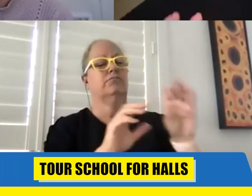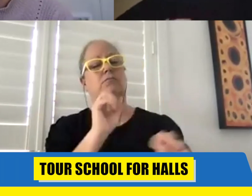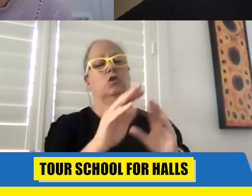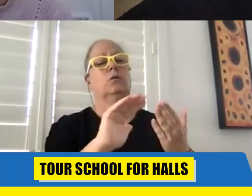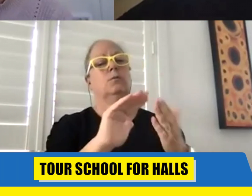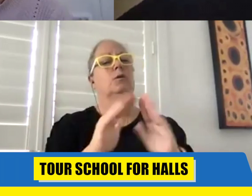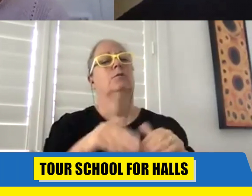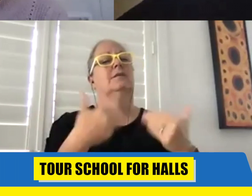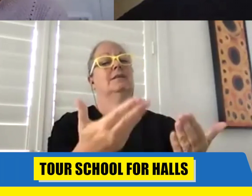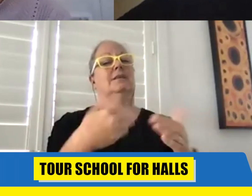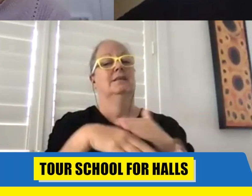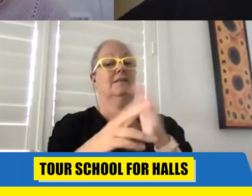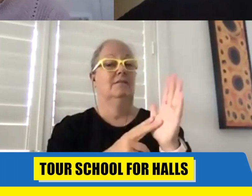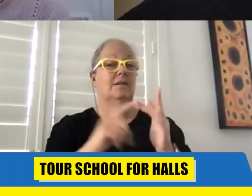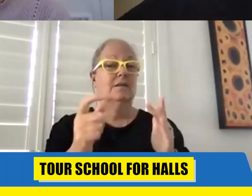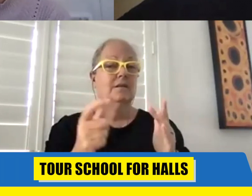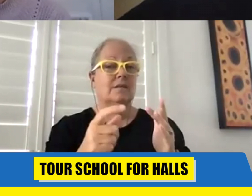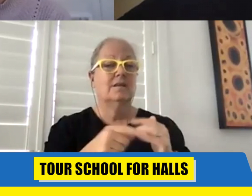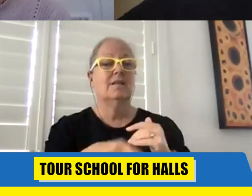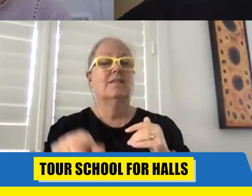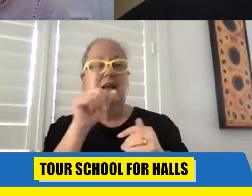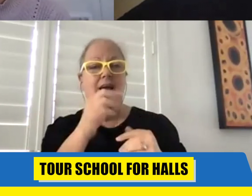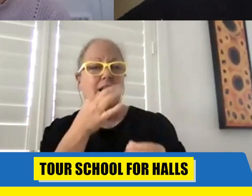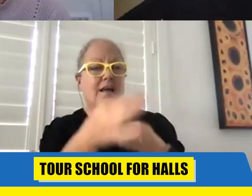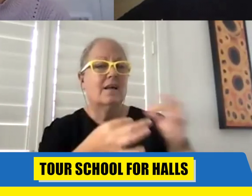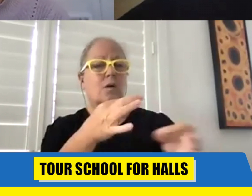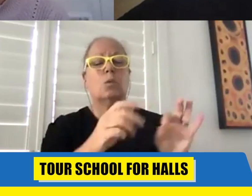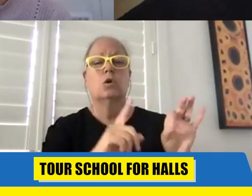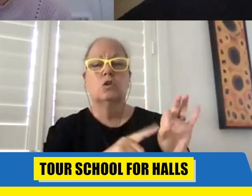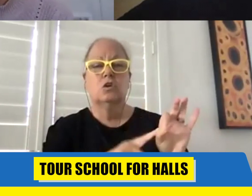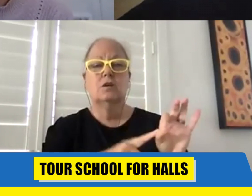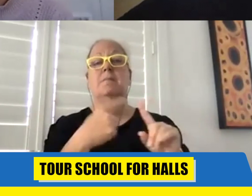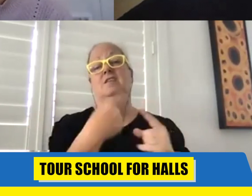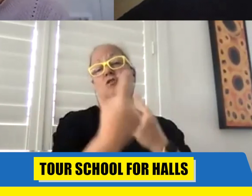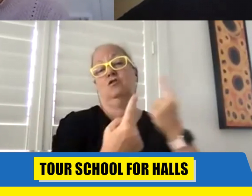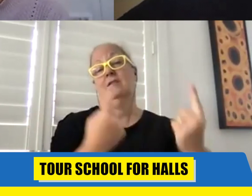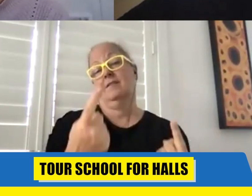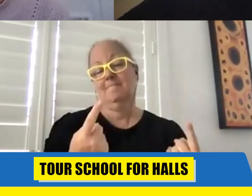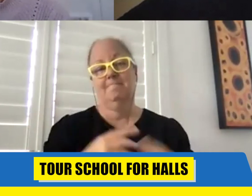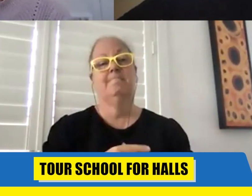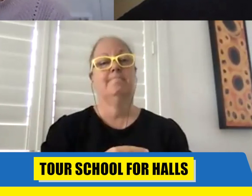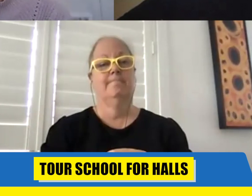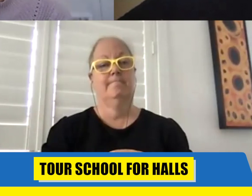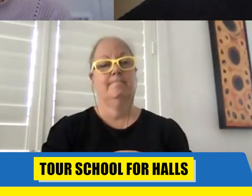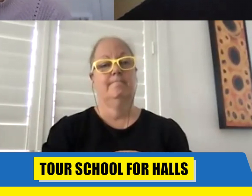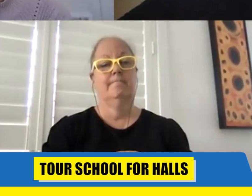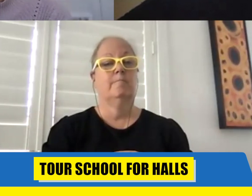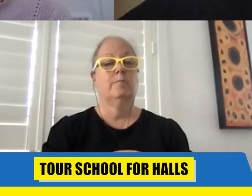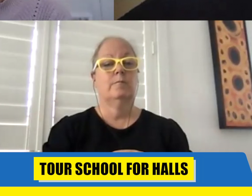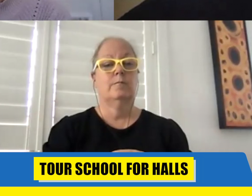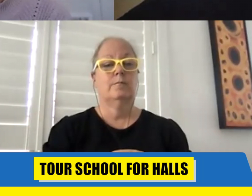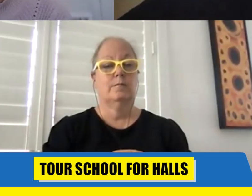the state to ask these sorts of questions of us and each other. So in